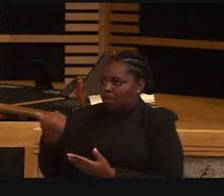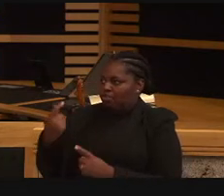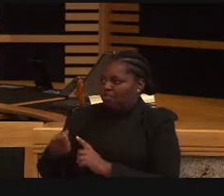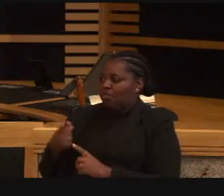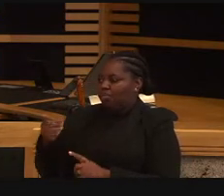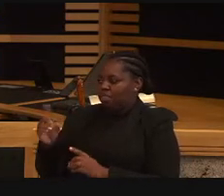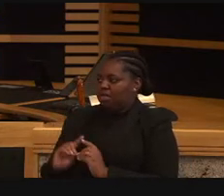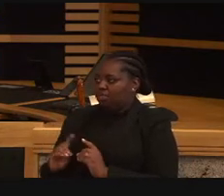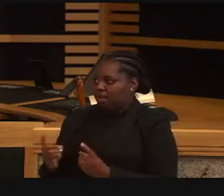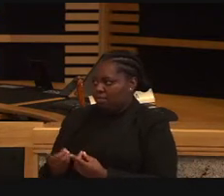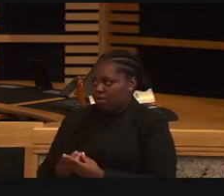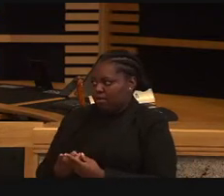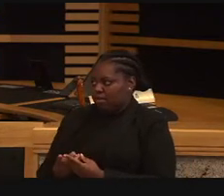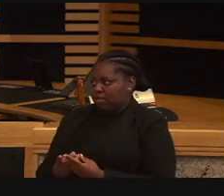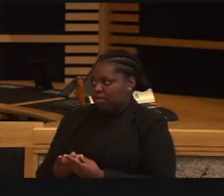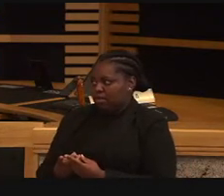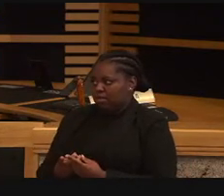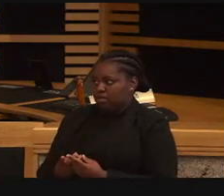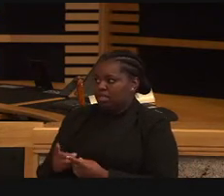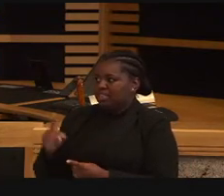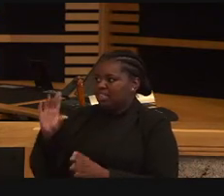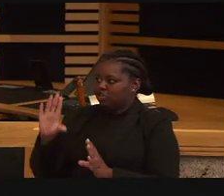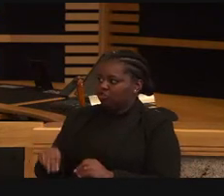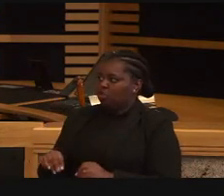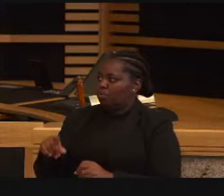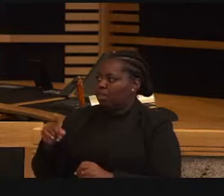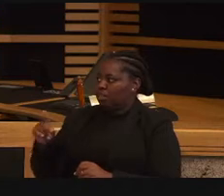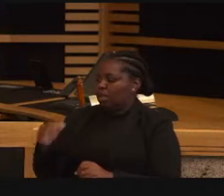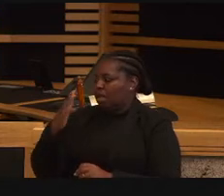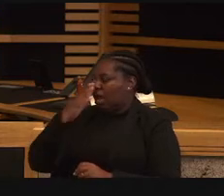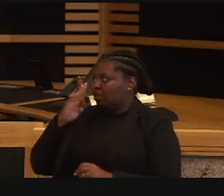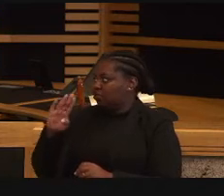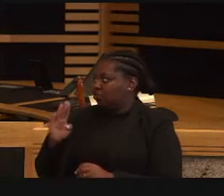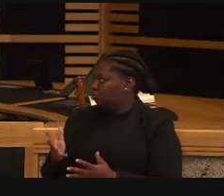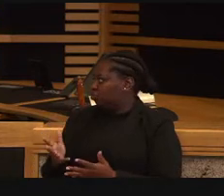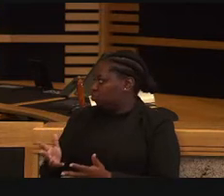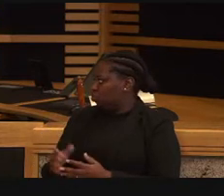department to stop that type of an attitude.